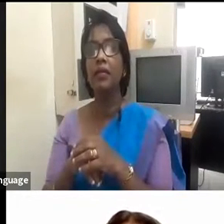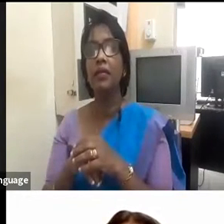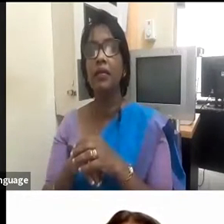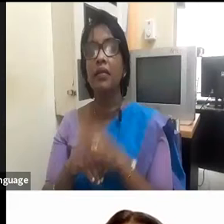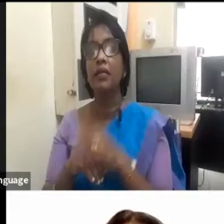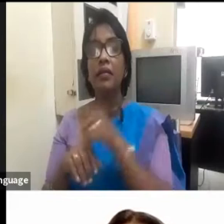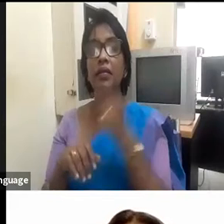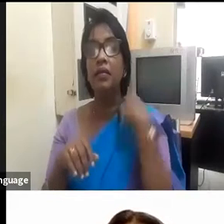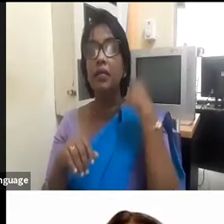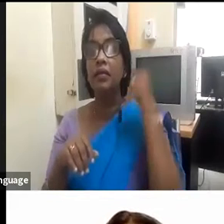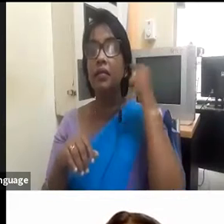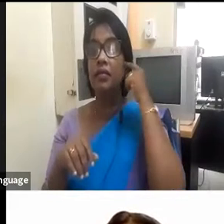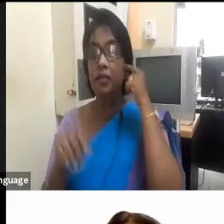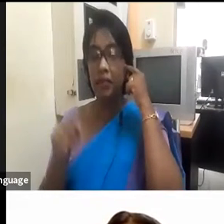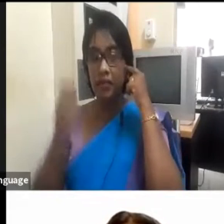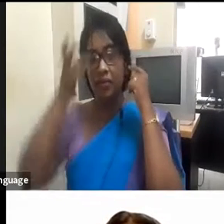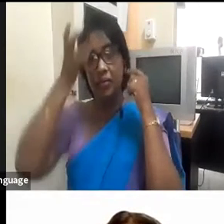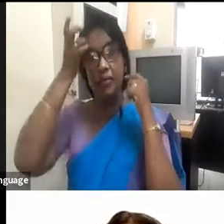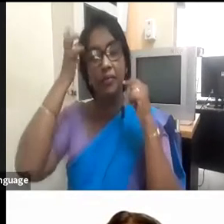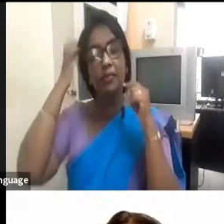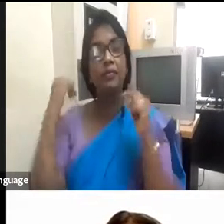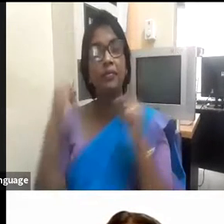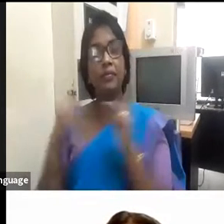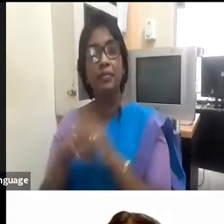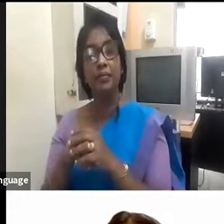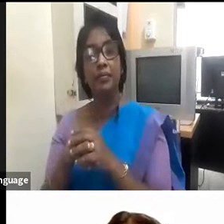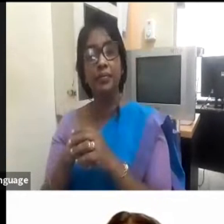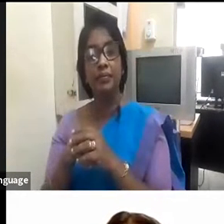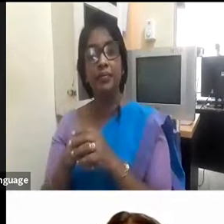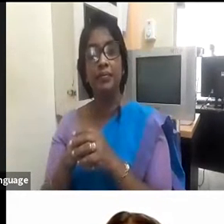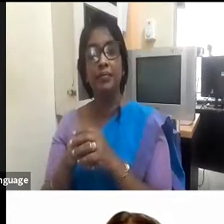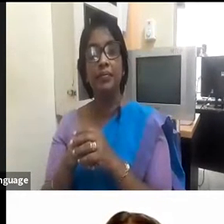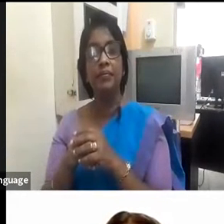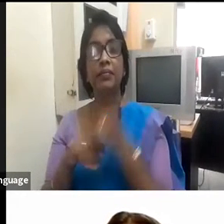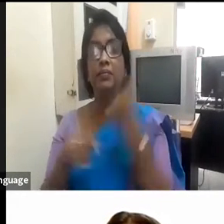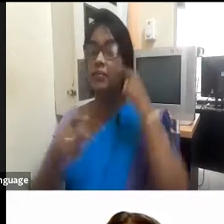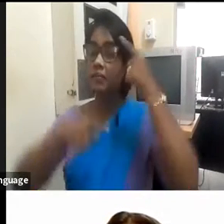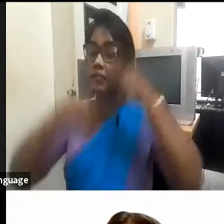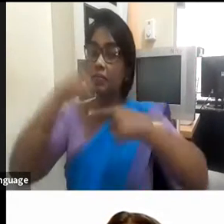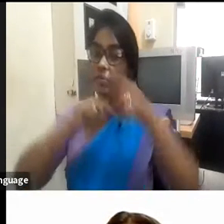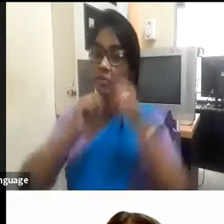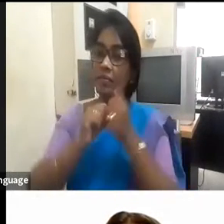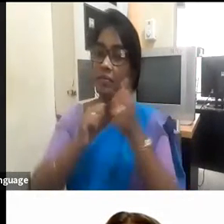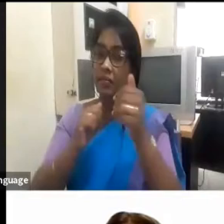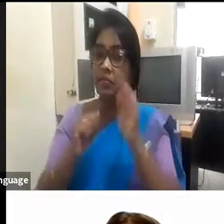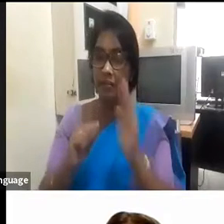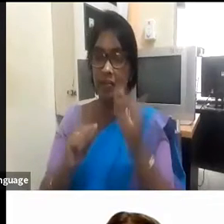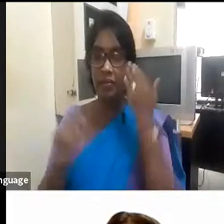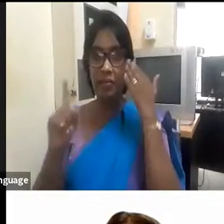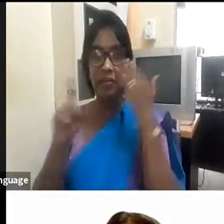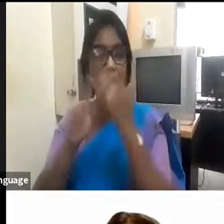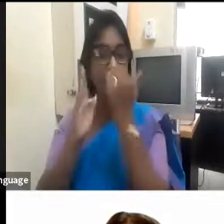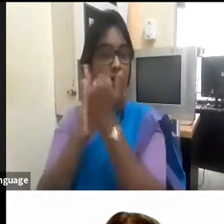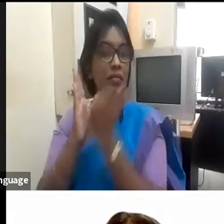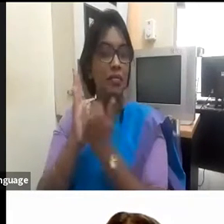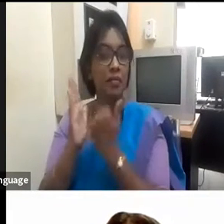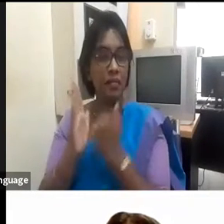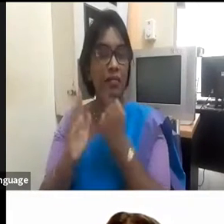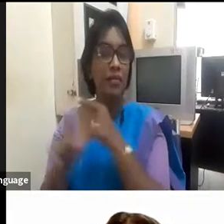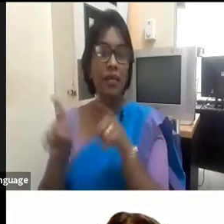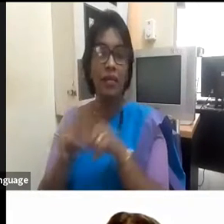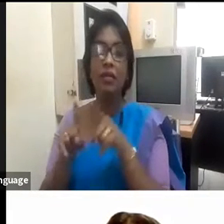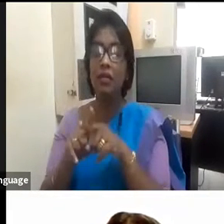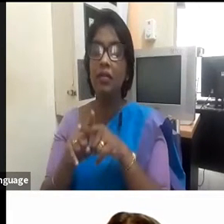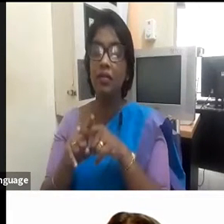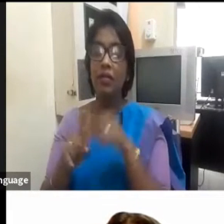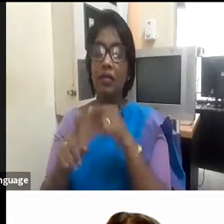what can be done is actually to create employment opportunities locally. I mean, in this case, nationally, because we're talking